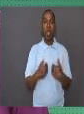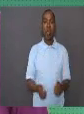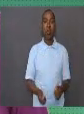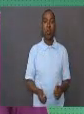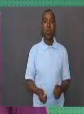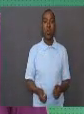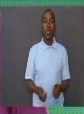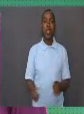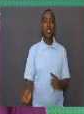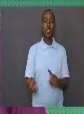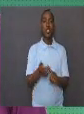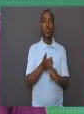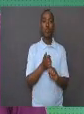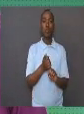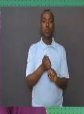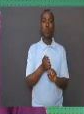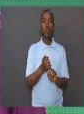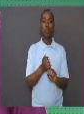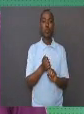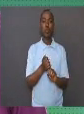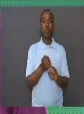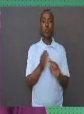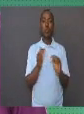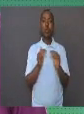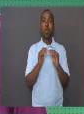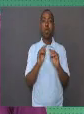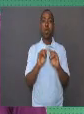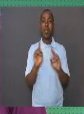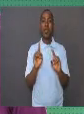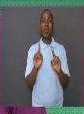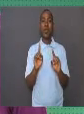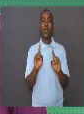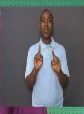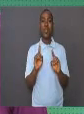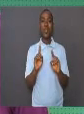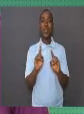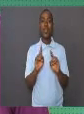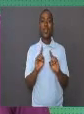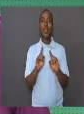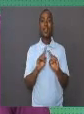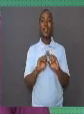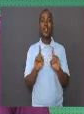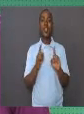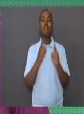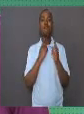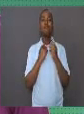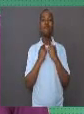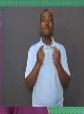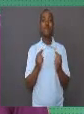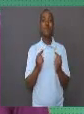it contains an equally wide variety of interesting food chains.